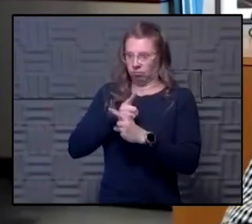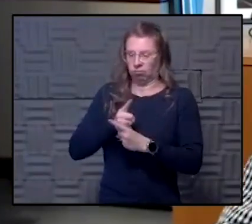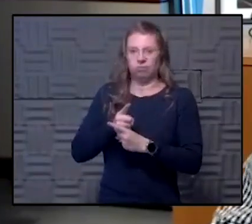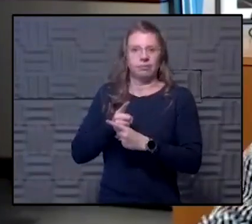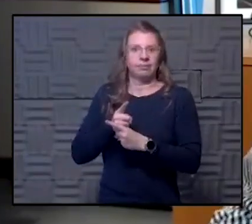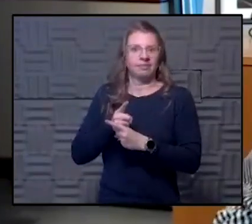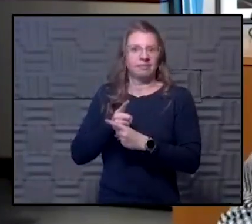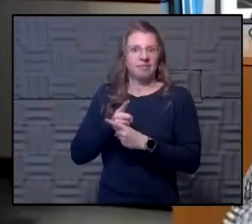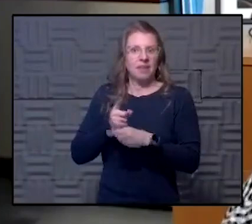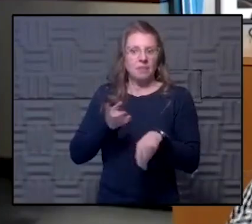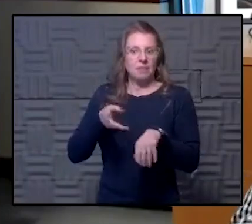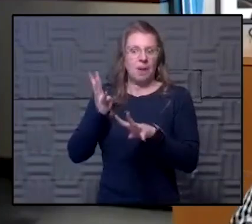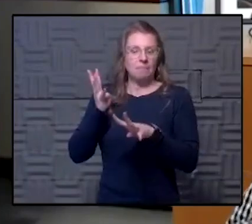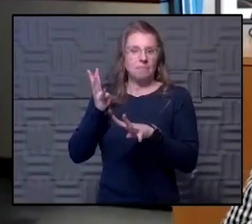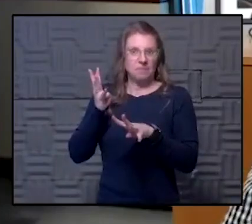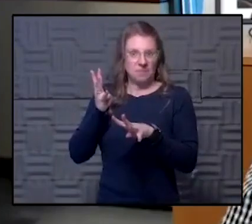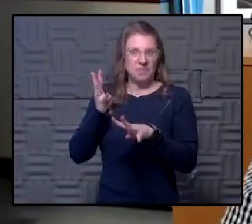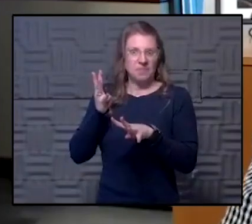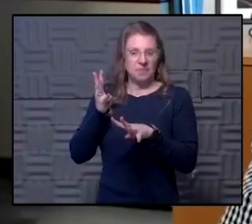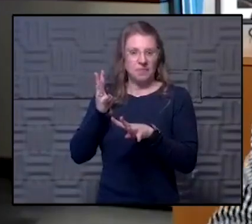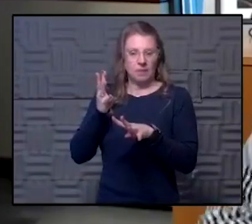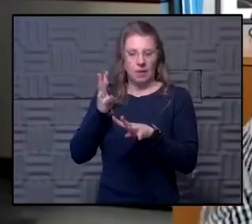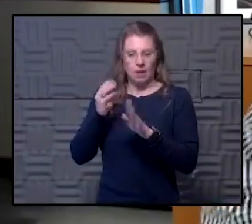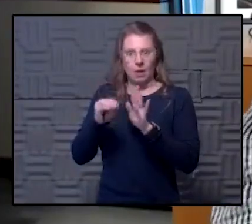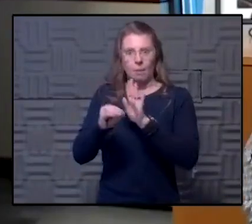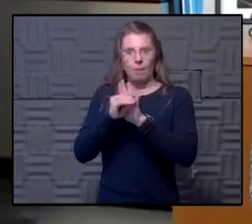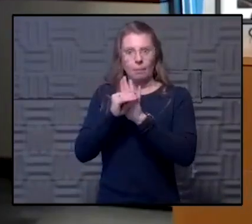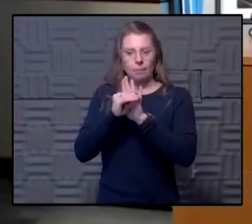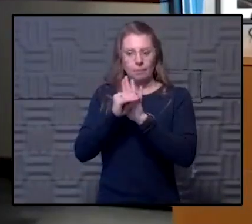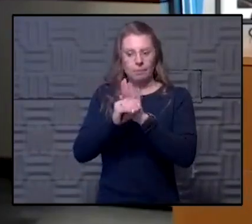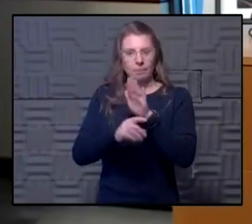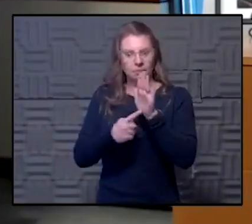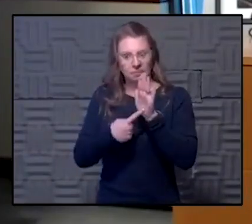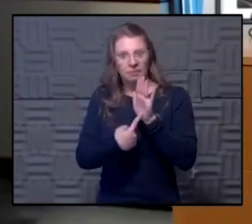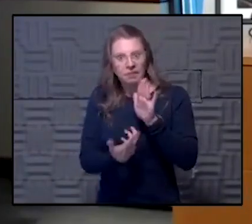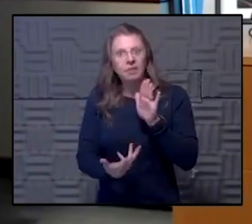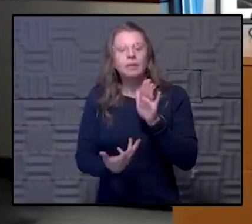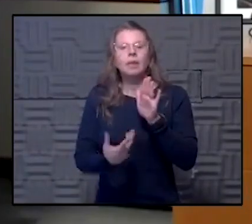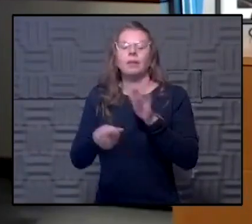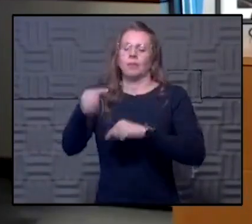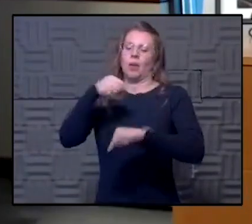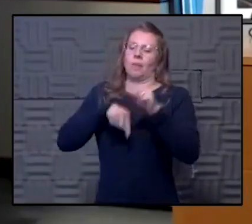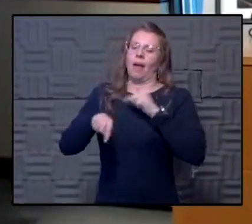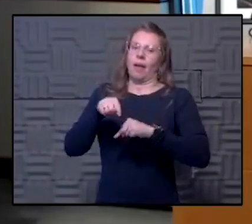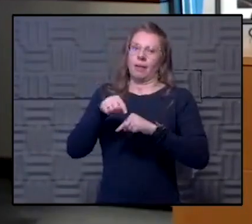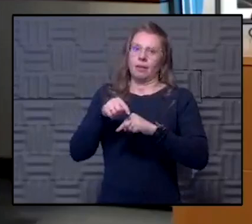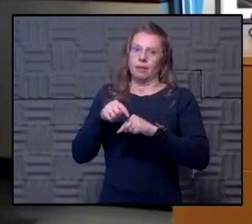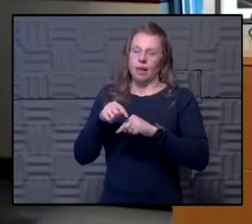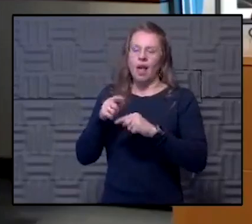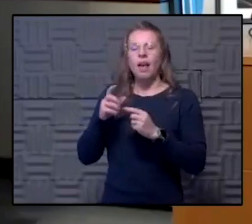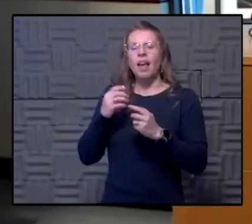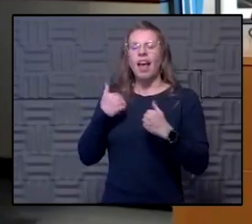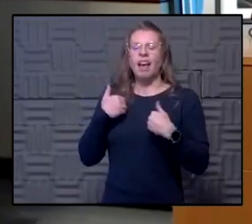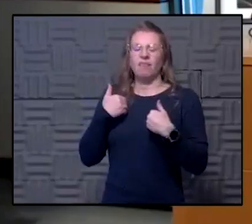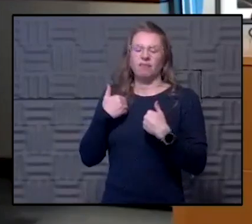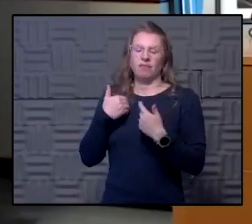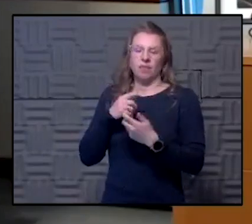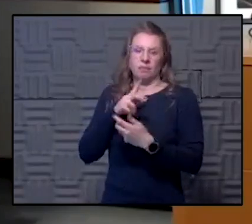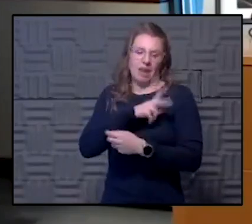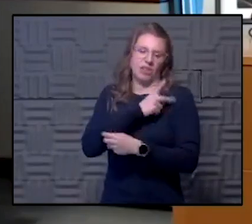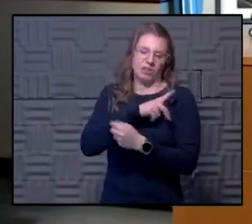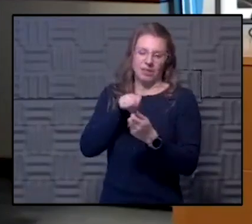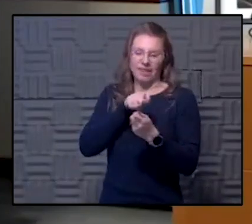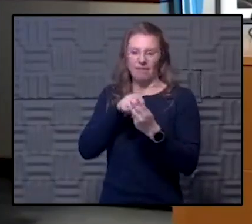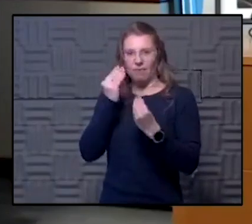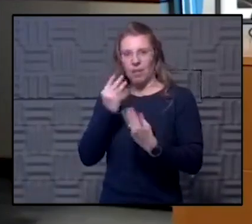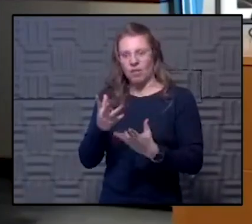and it went up. We had them showing 0 as having been. So we have to go back and recover all. We have all that patient-specific information. We're